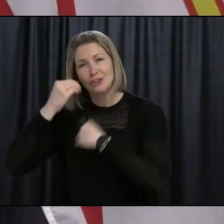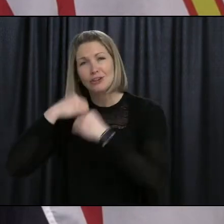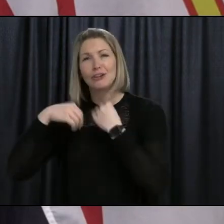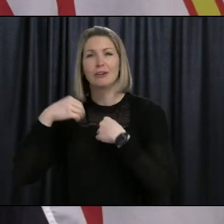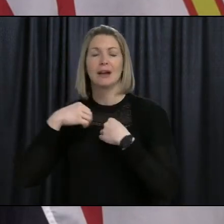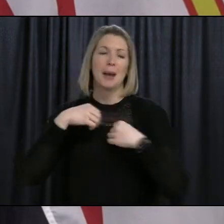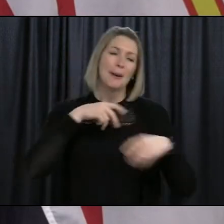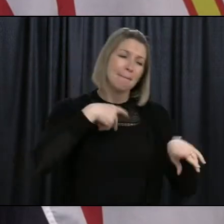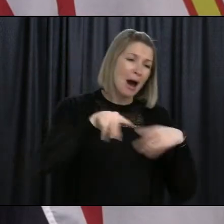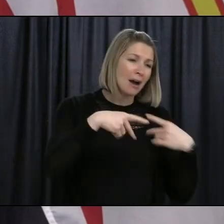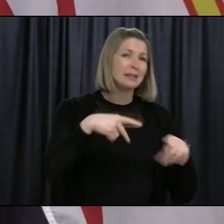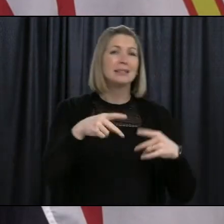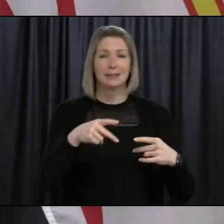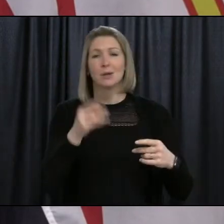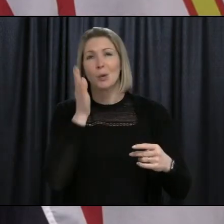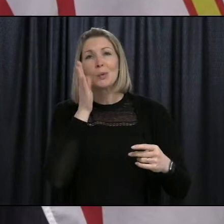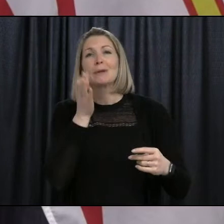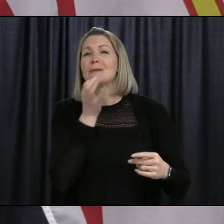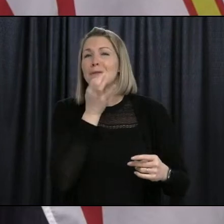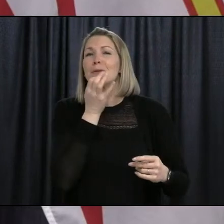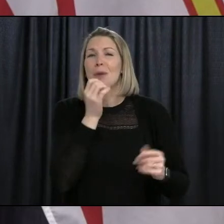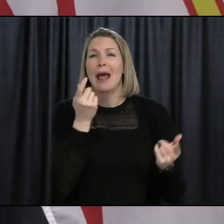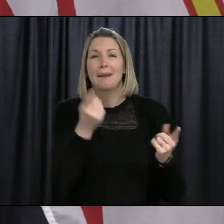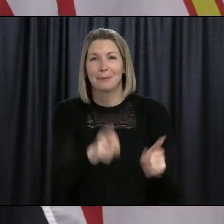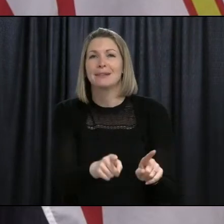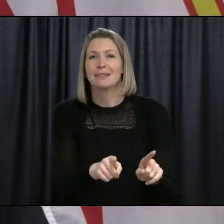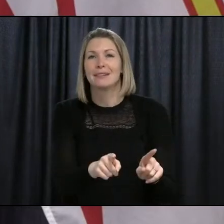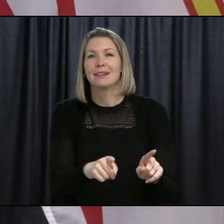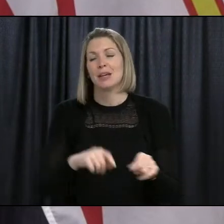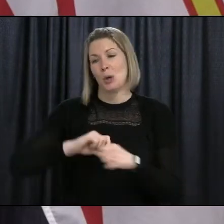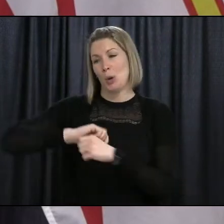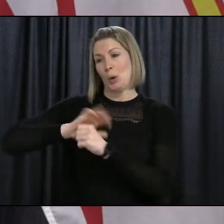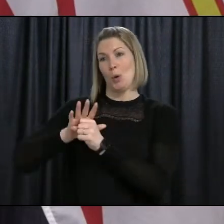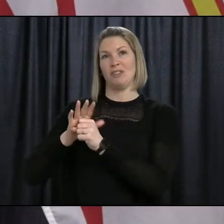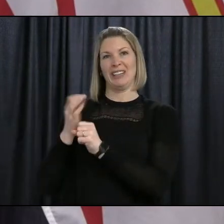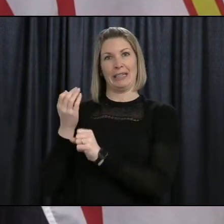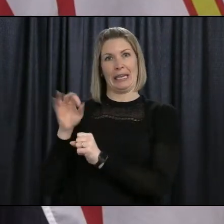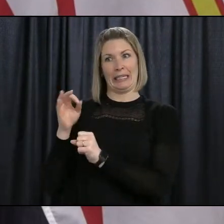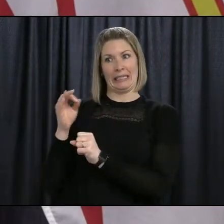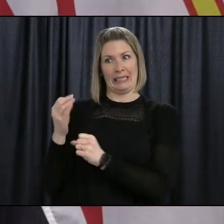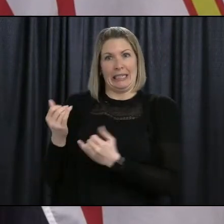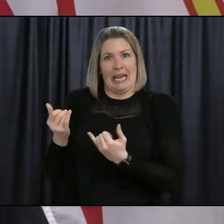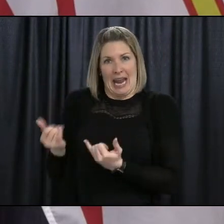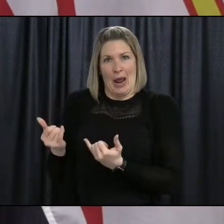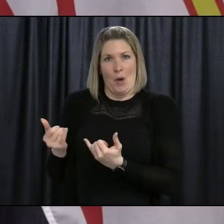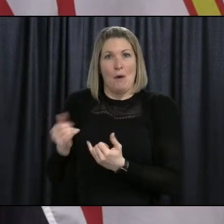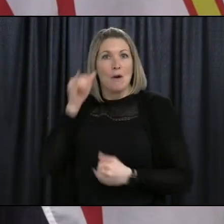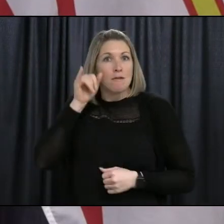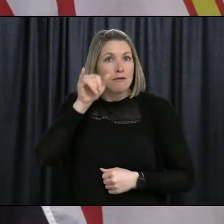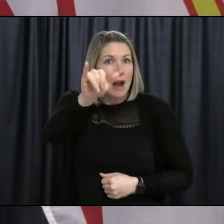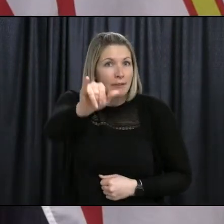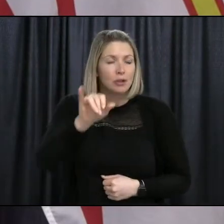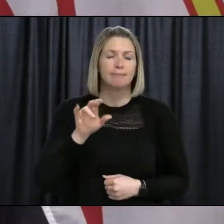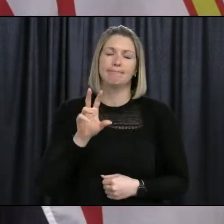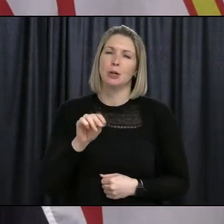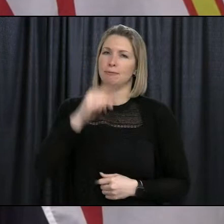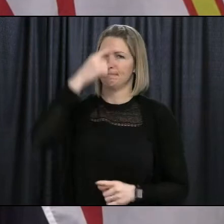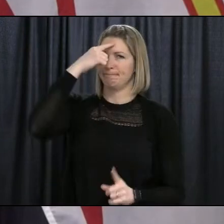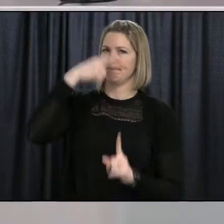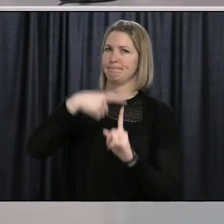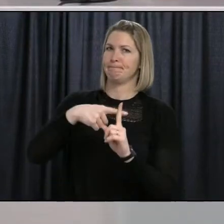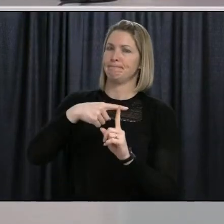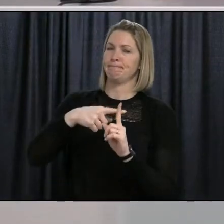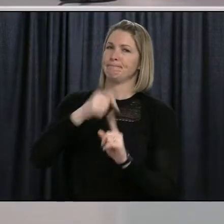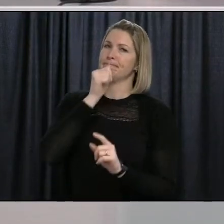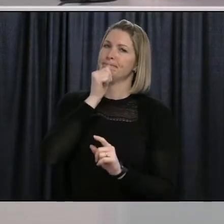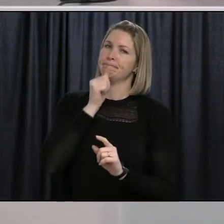have every reason to be optimistic about the future. COVID-19 is for now, but it will not be forever. So hold fast, Newfoundland and Labrador. Thank you.